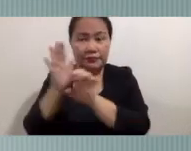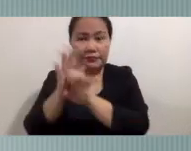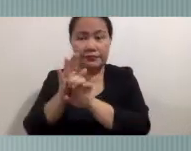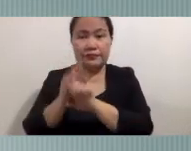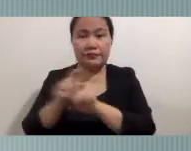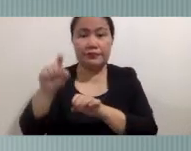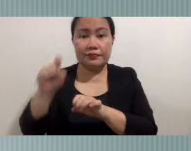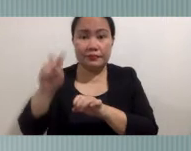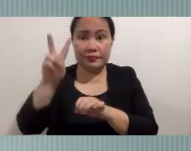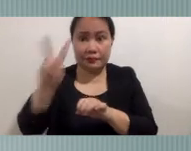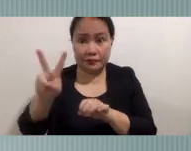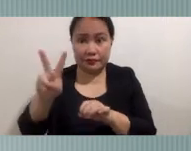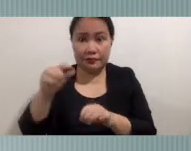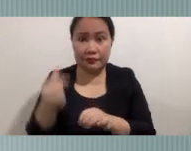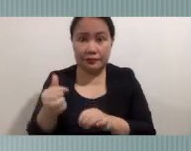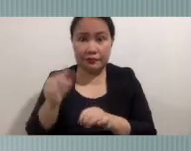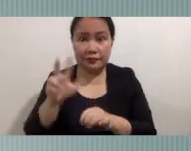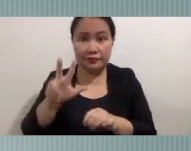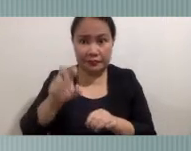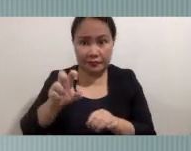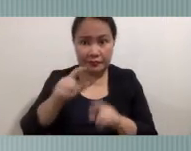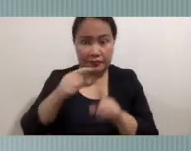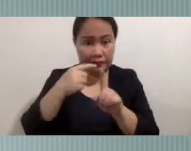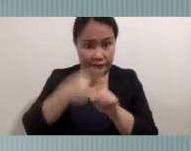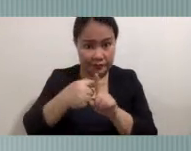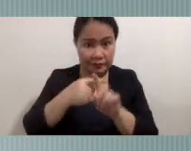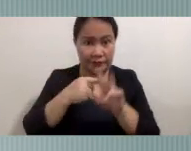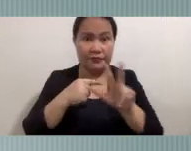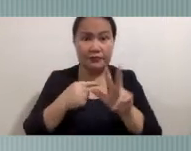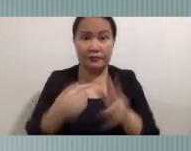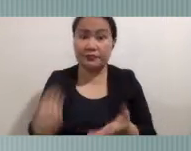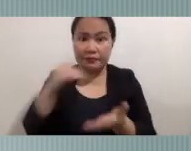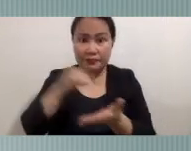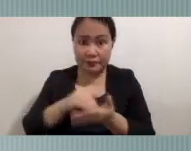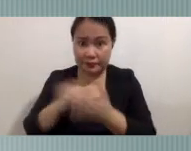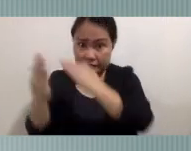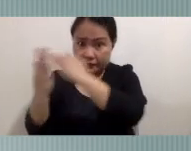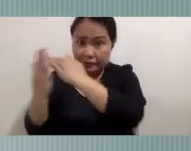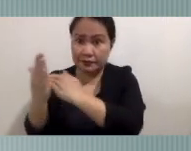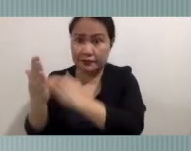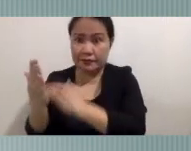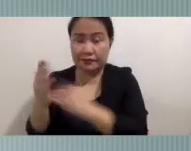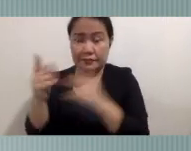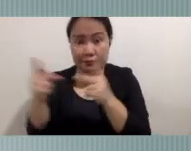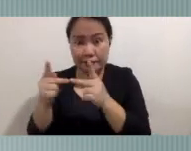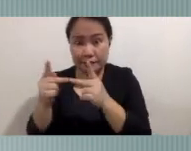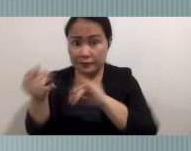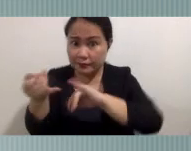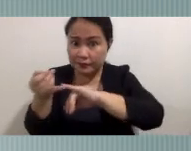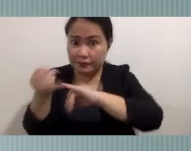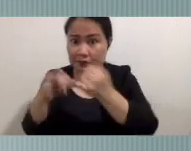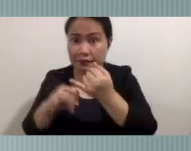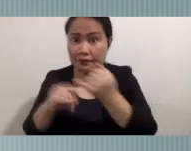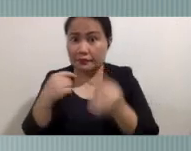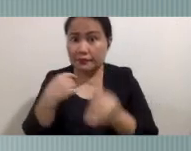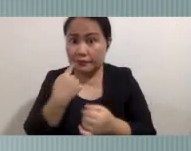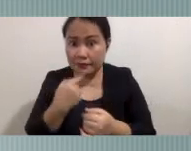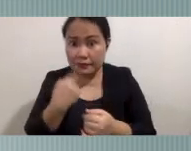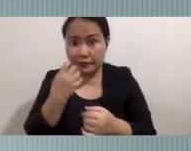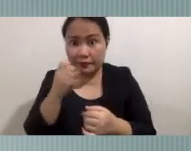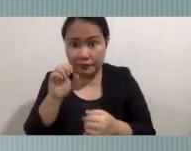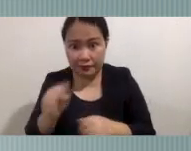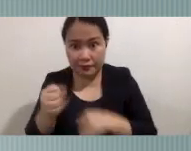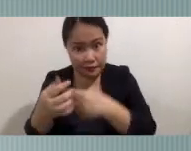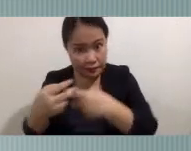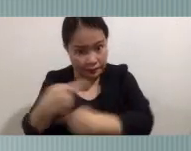Next, I have x squared plus 3x plus 3. So again, list all the pairs of integers whose product